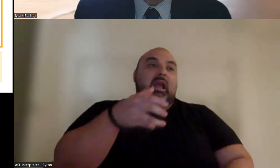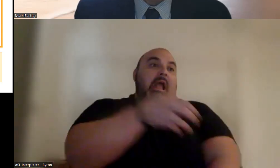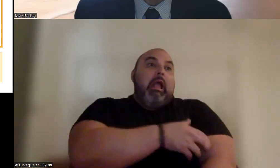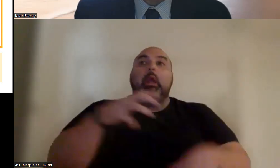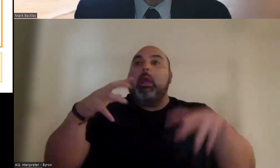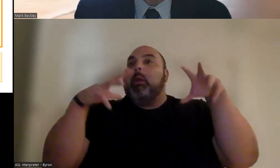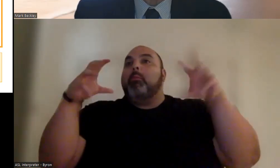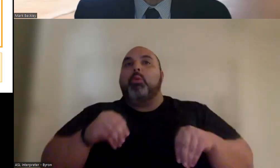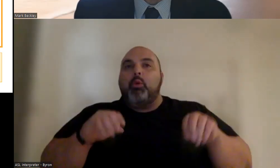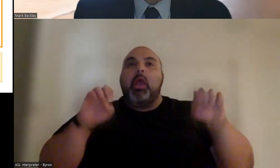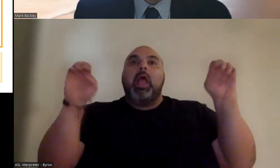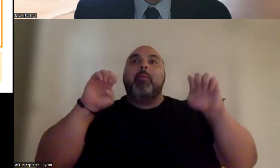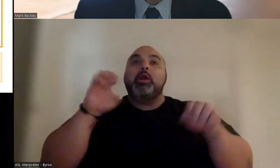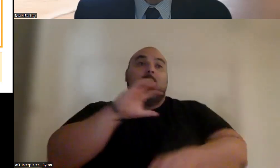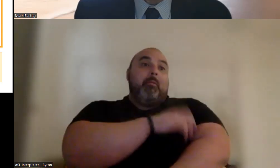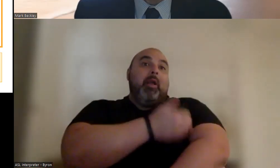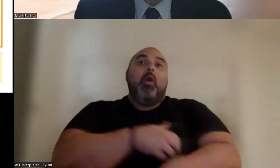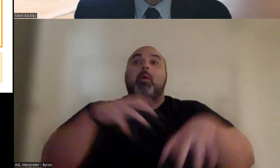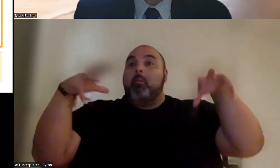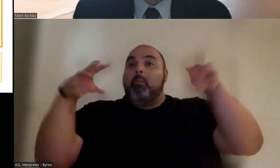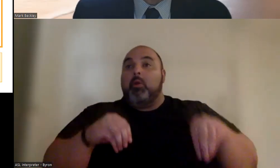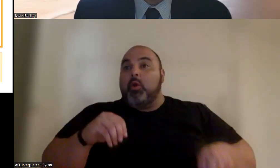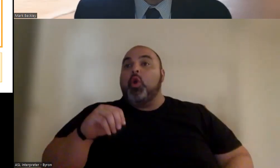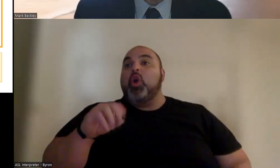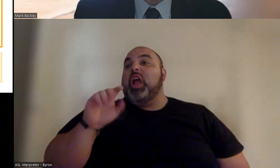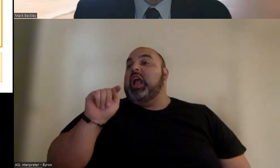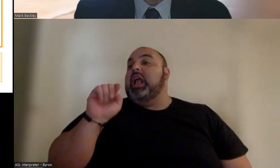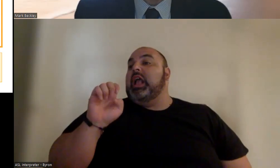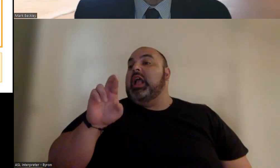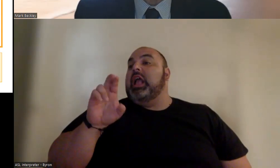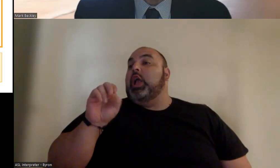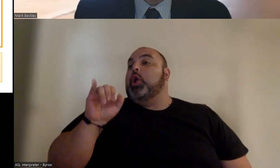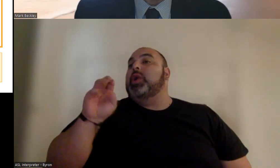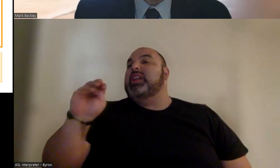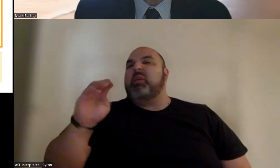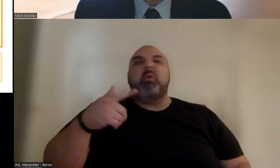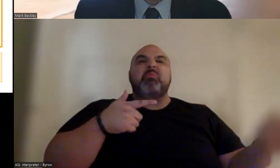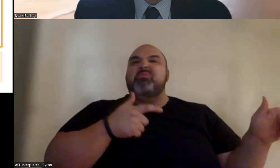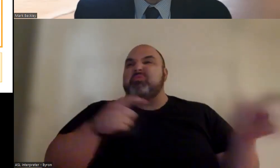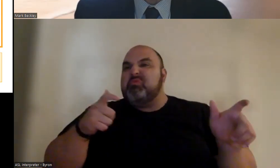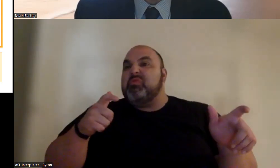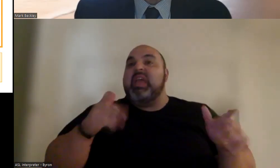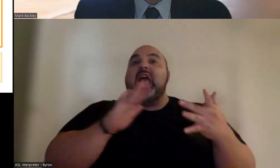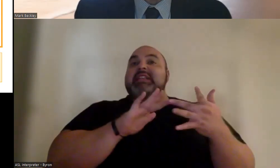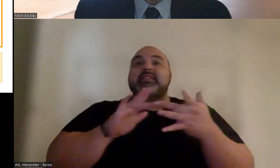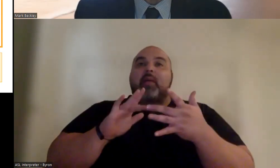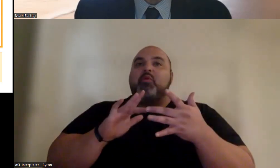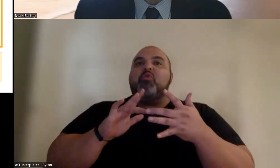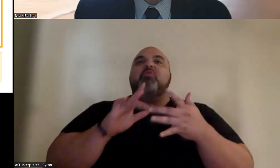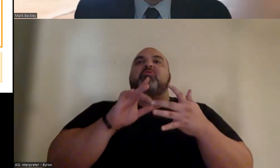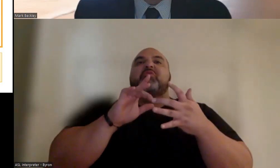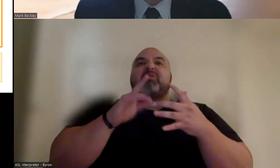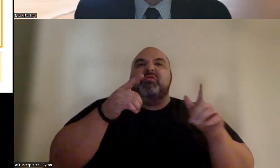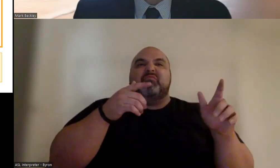emergency power shutoffs. Domestic terrorism, such as mass shootings, cyber attacks, as well as facility